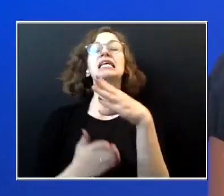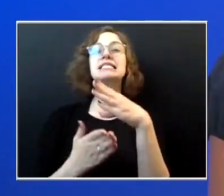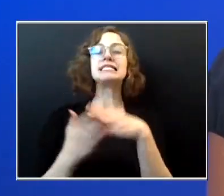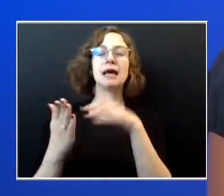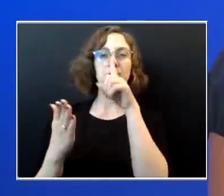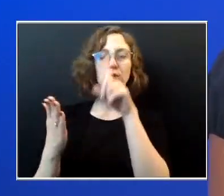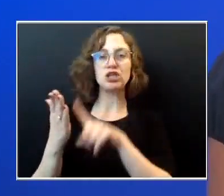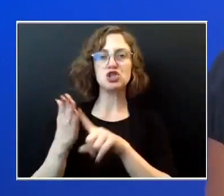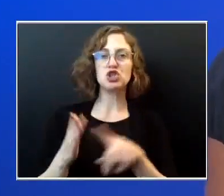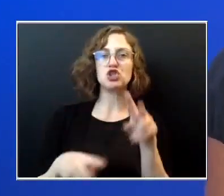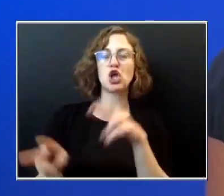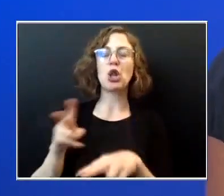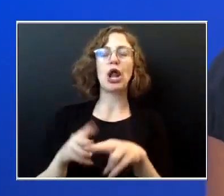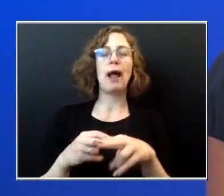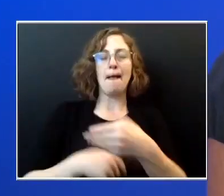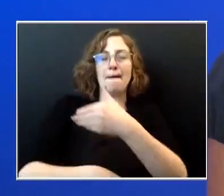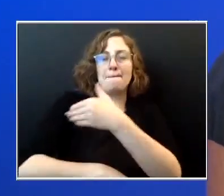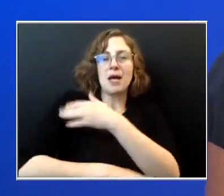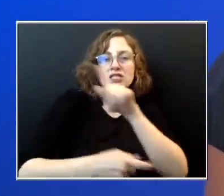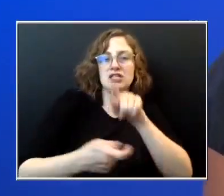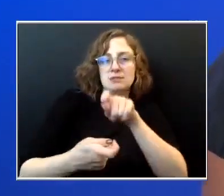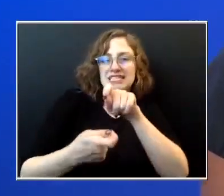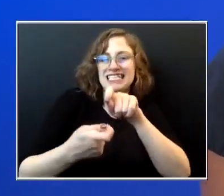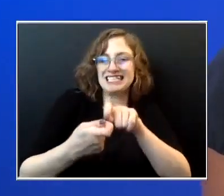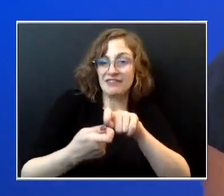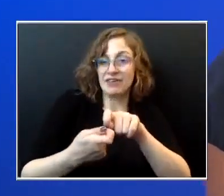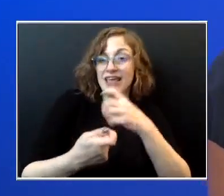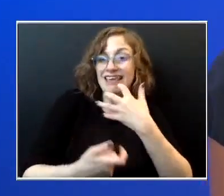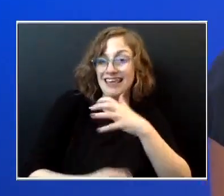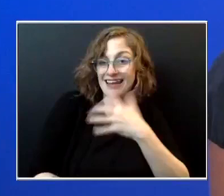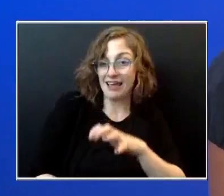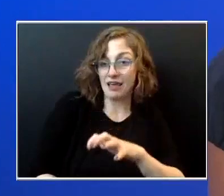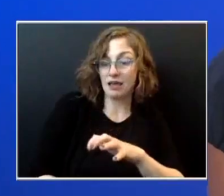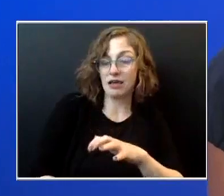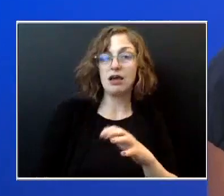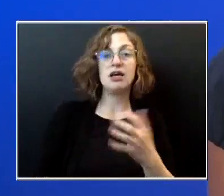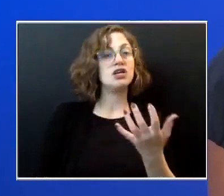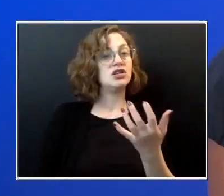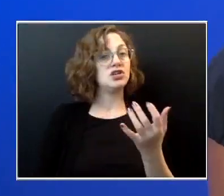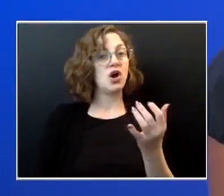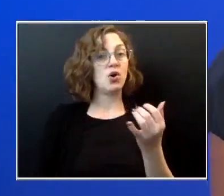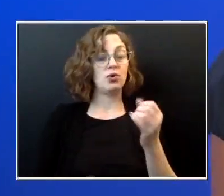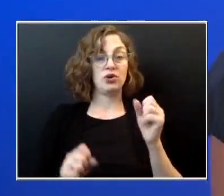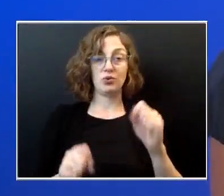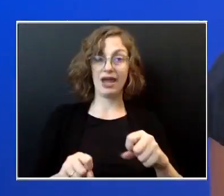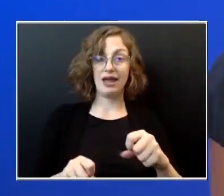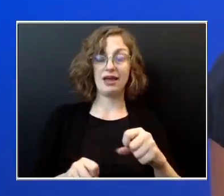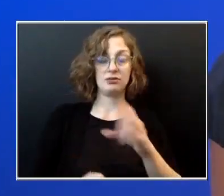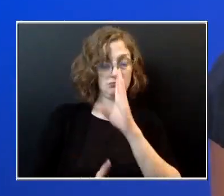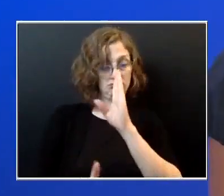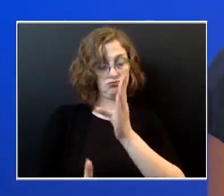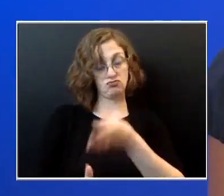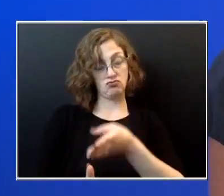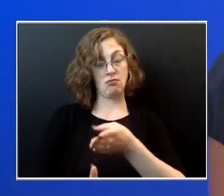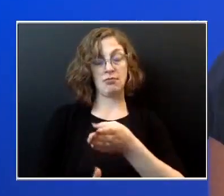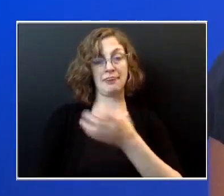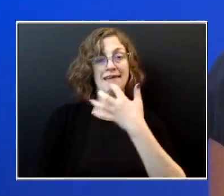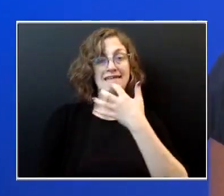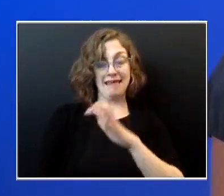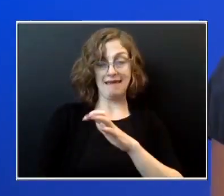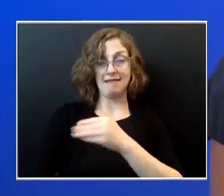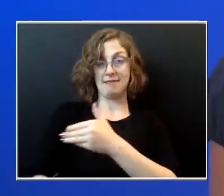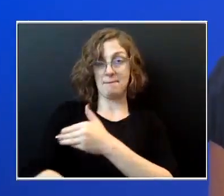this, something called diathermy, which is used regularly in athletic training, where you can directly heat the muscle. And those studies have shown